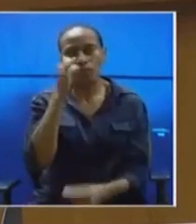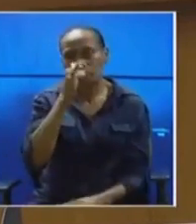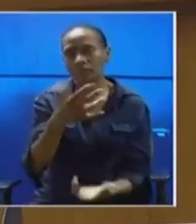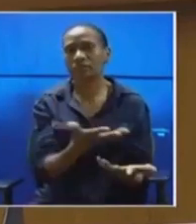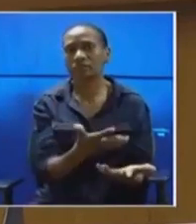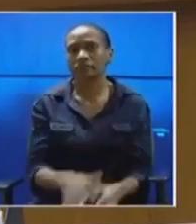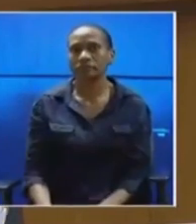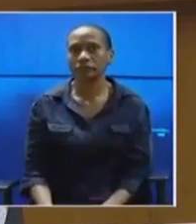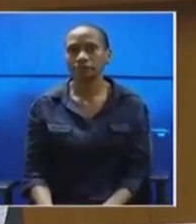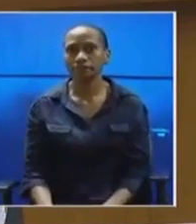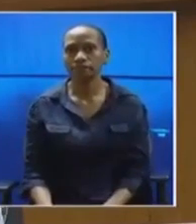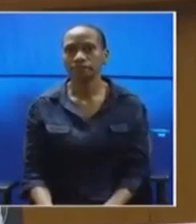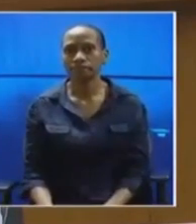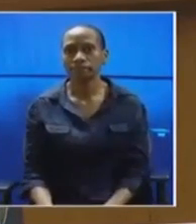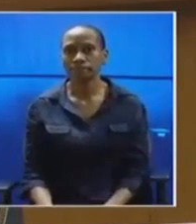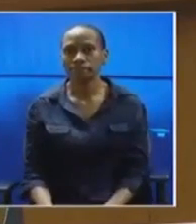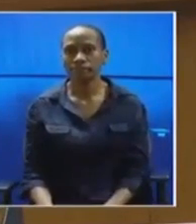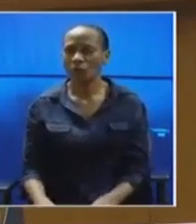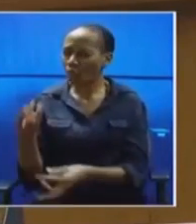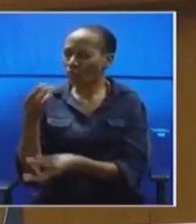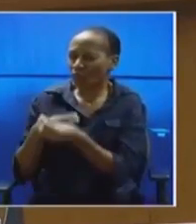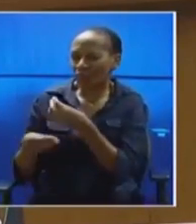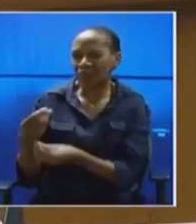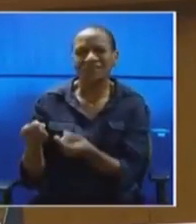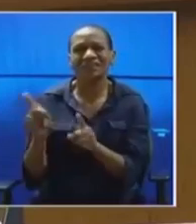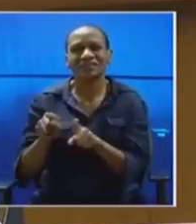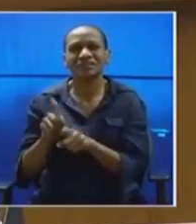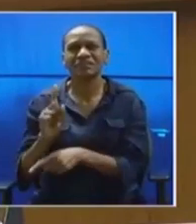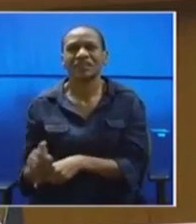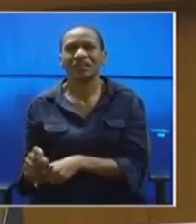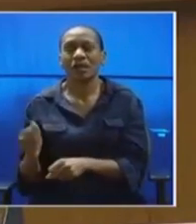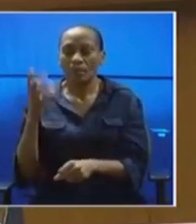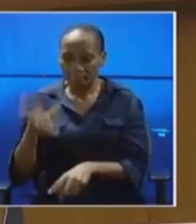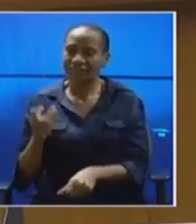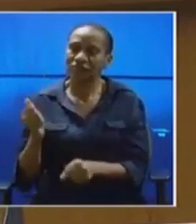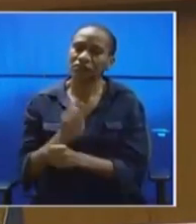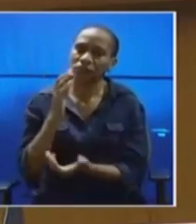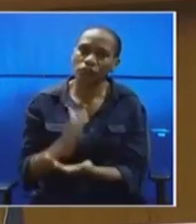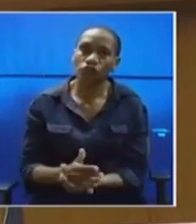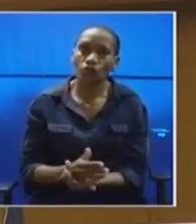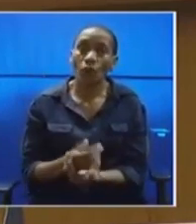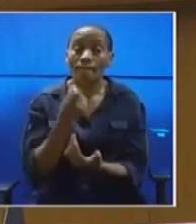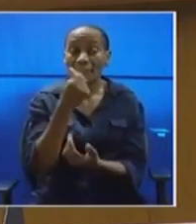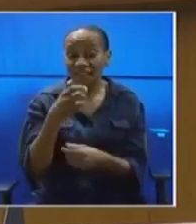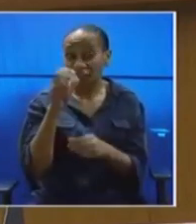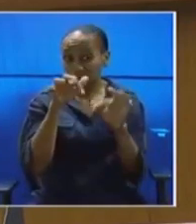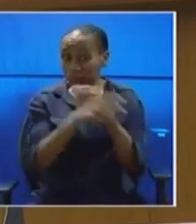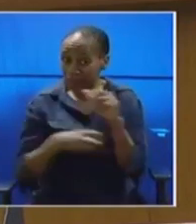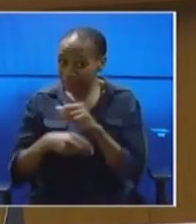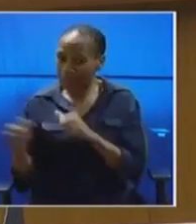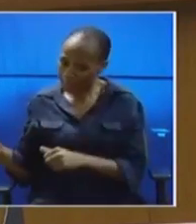The DA's plan to tackle corruption includes ensuring the payment of all public money is